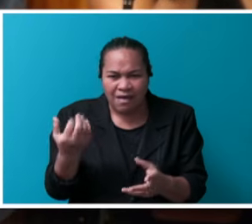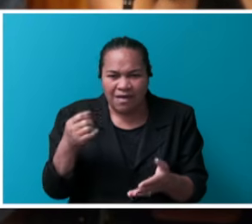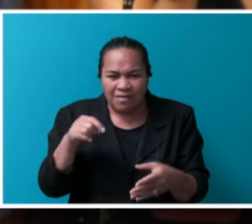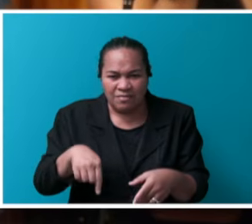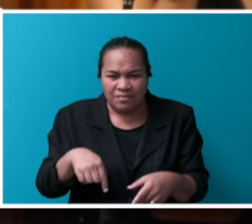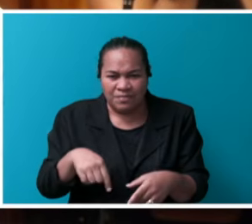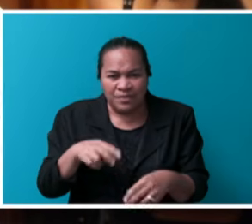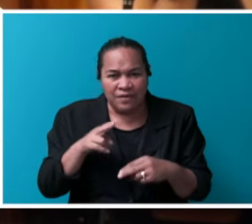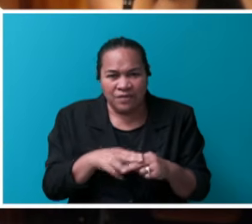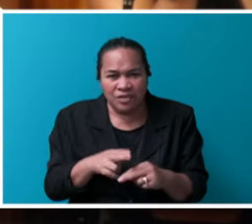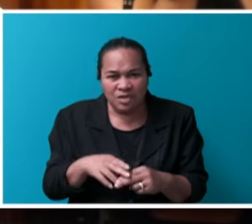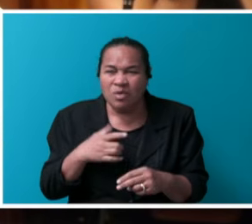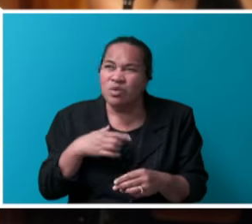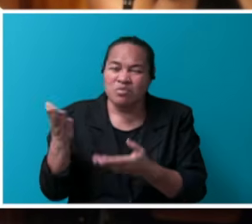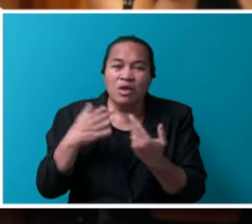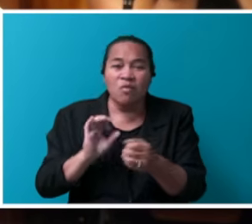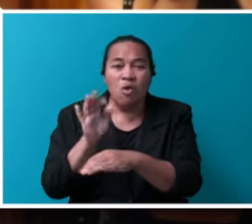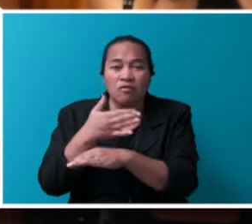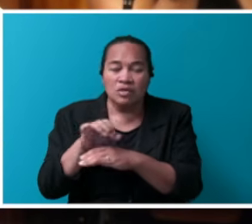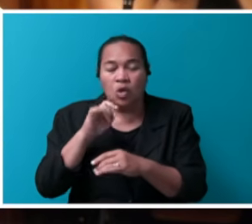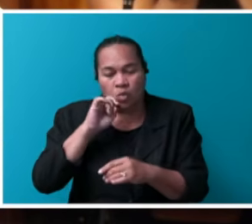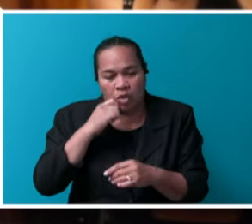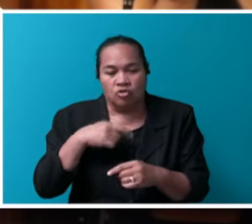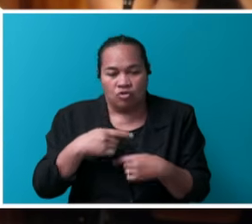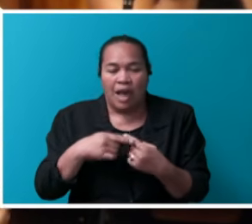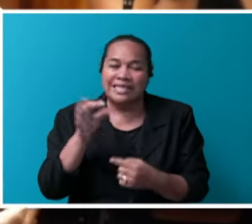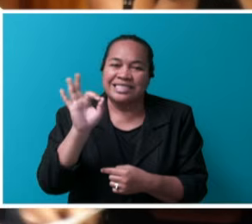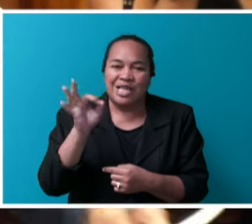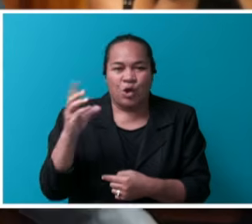available in Fiji will continue to attract zero duty.